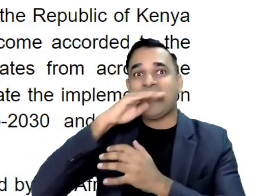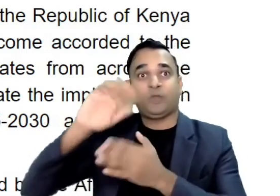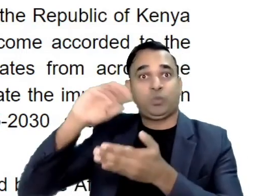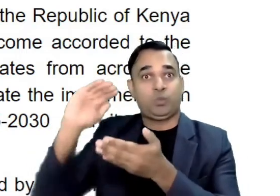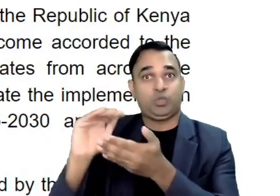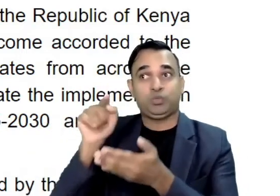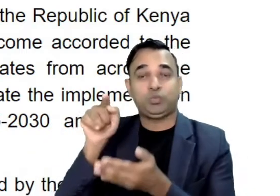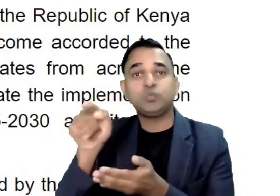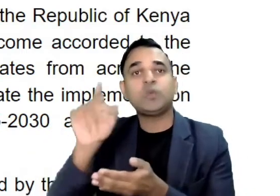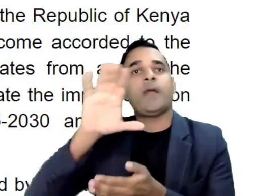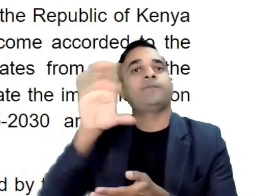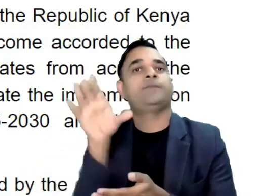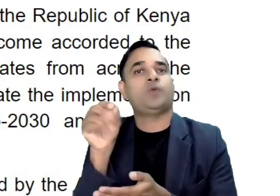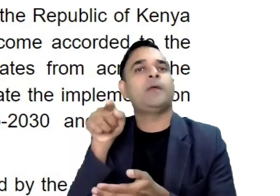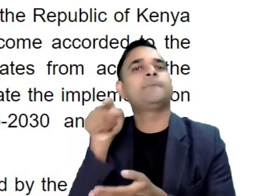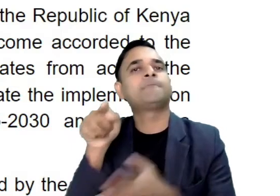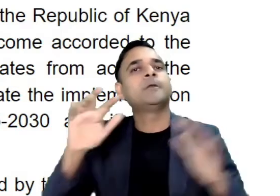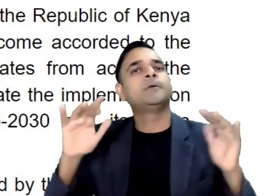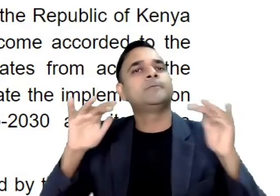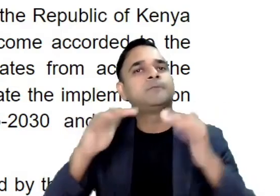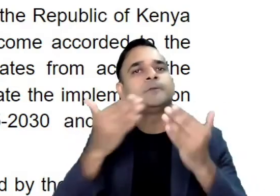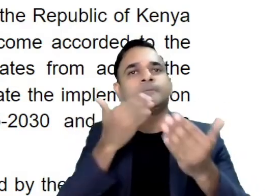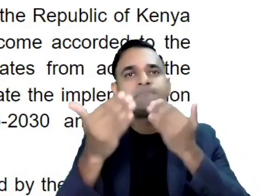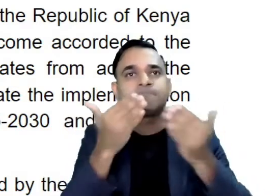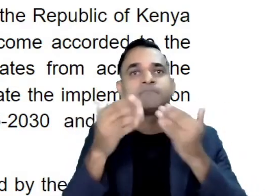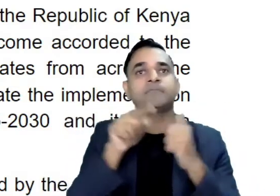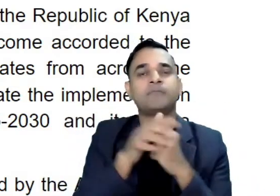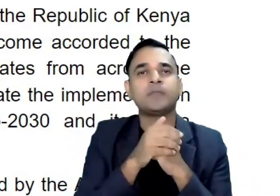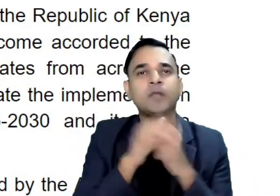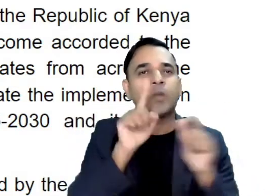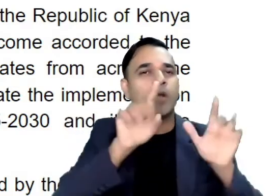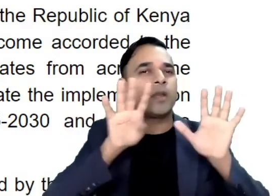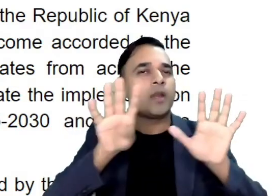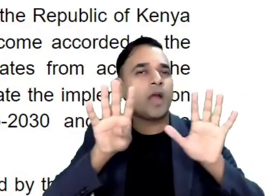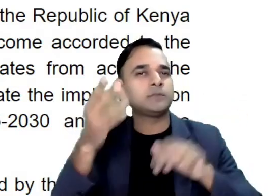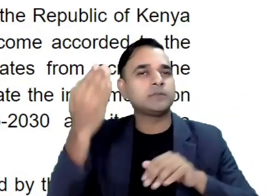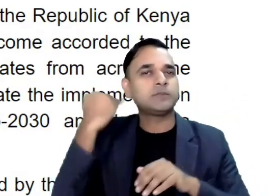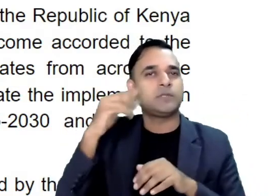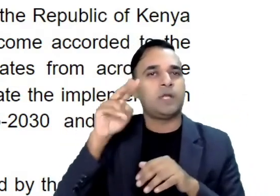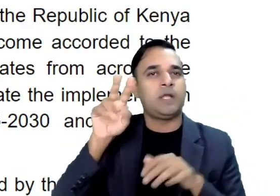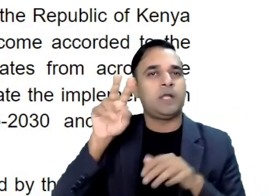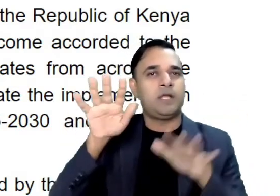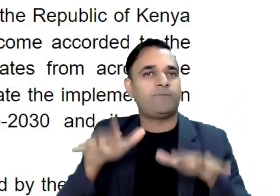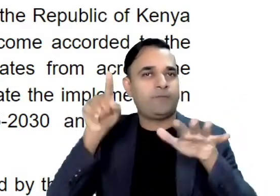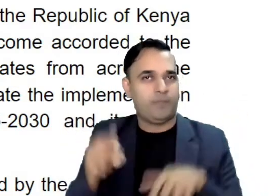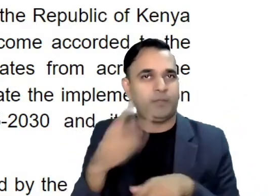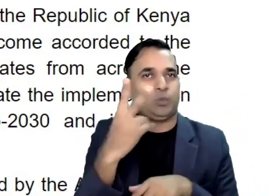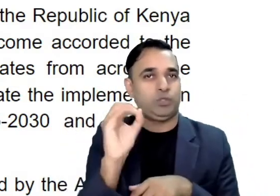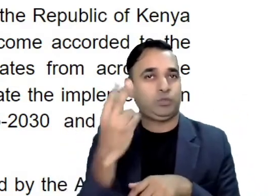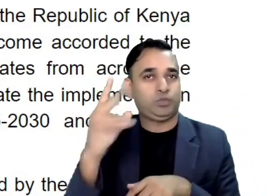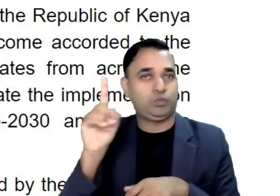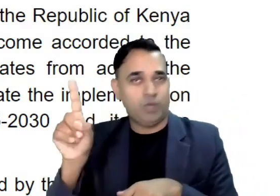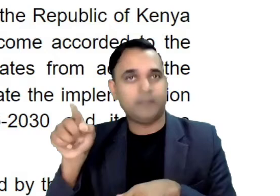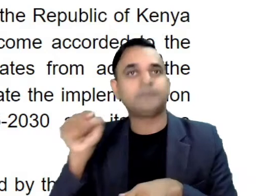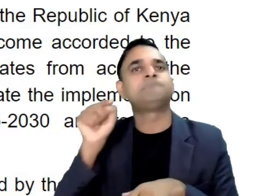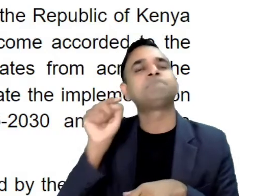reduction, which was preceded by the 8th Africa Regional Platform for Disaster Risk Reduction, from 16th to